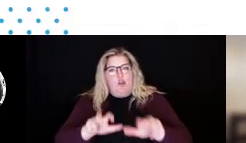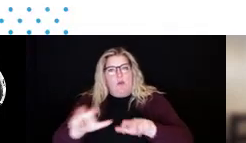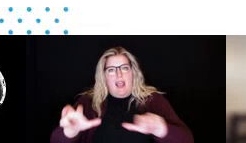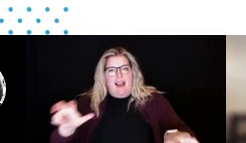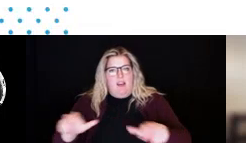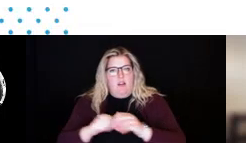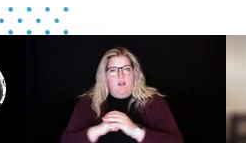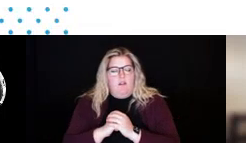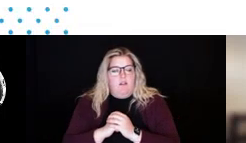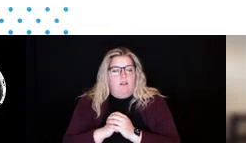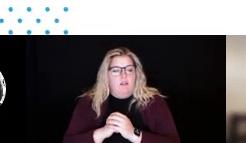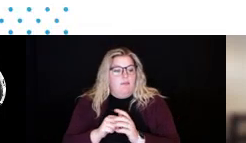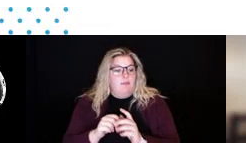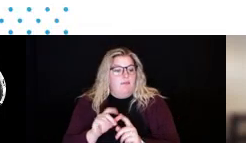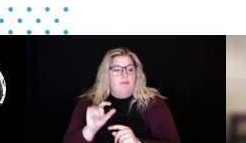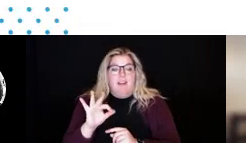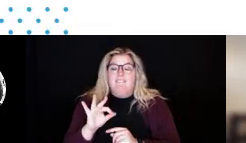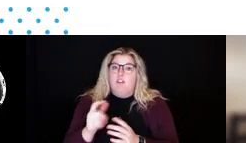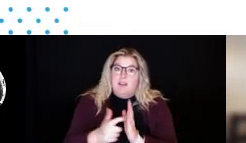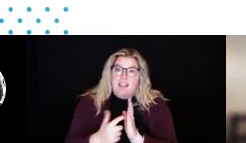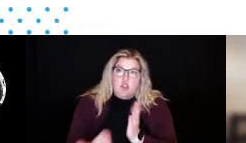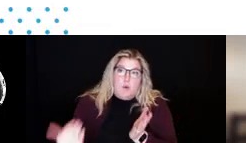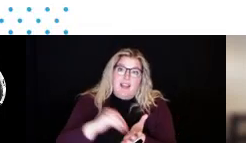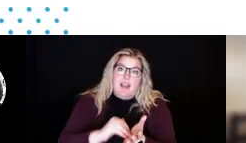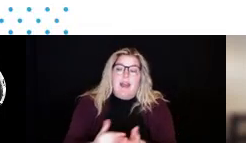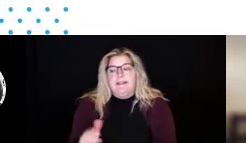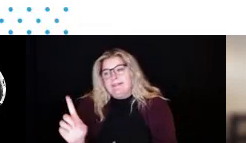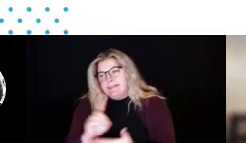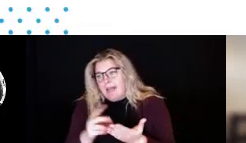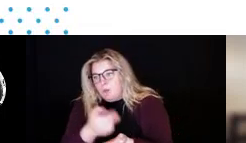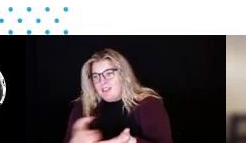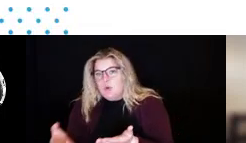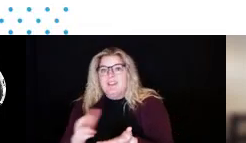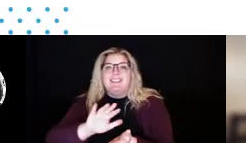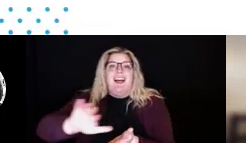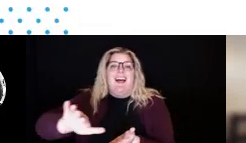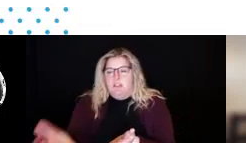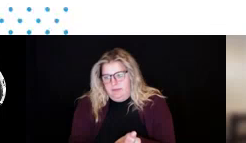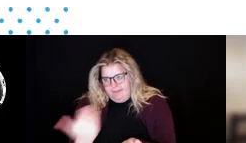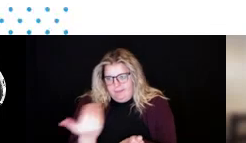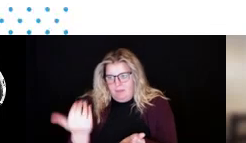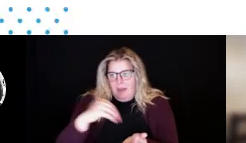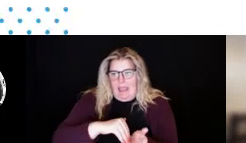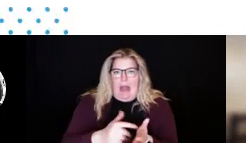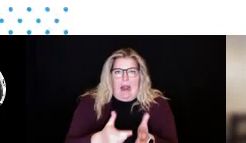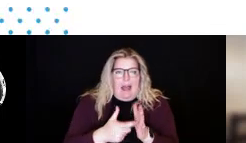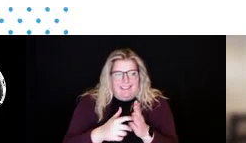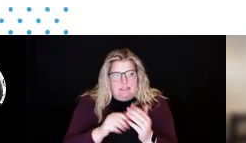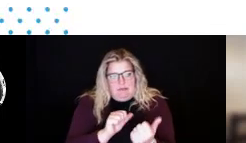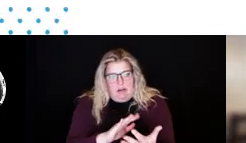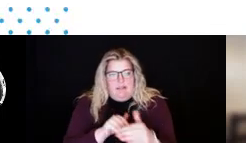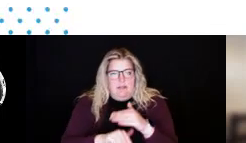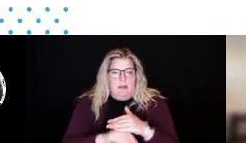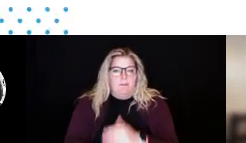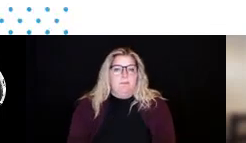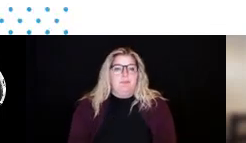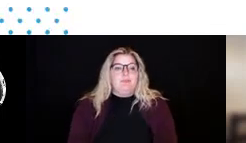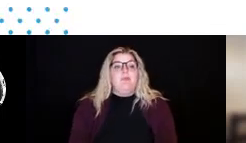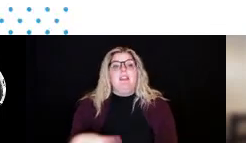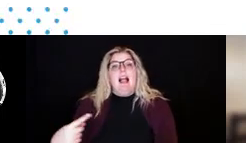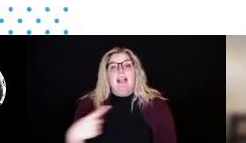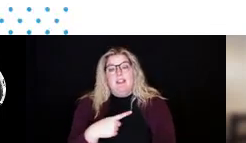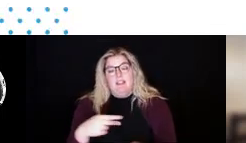in design resources again late in the process. On the slide here, in